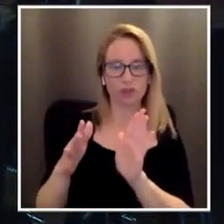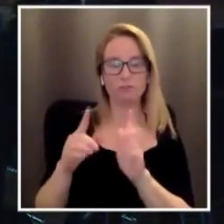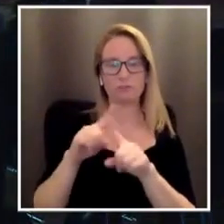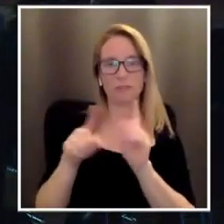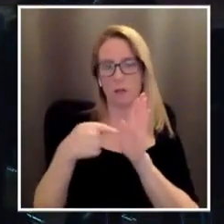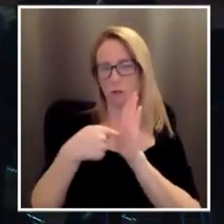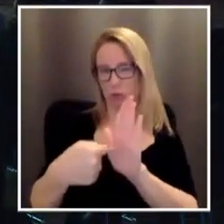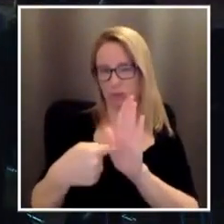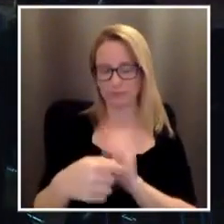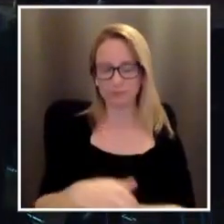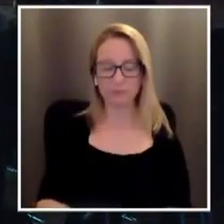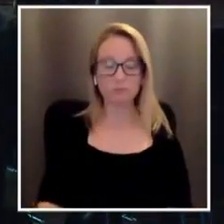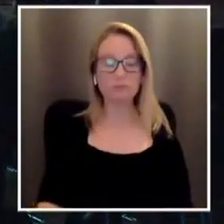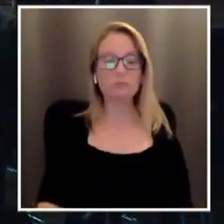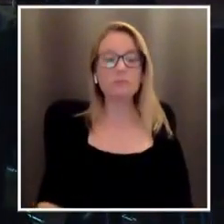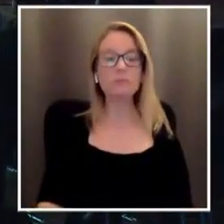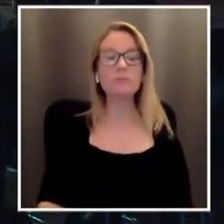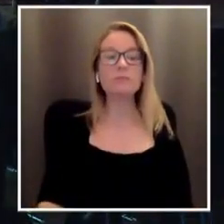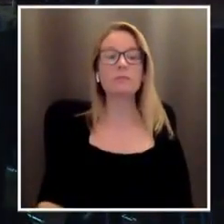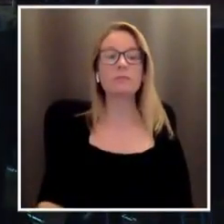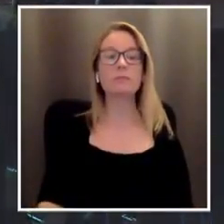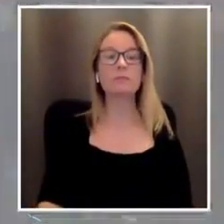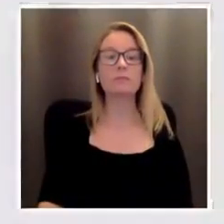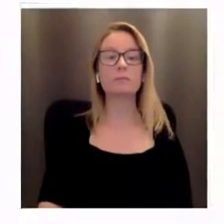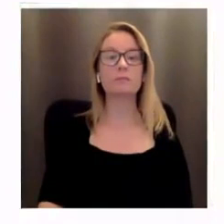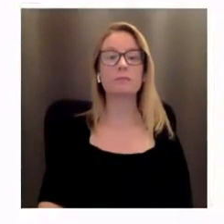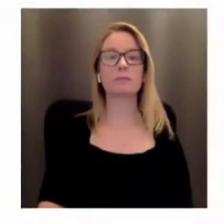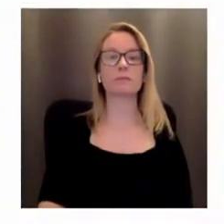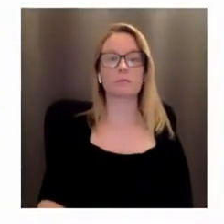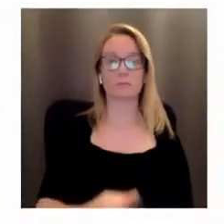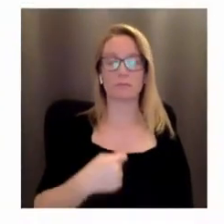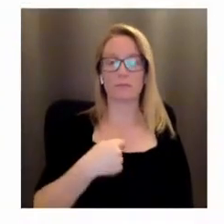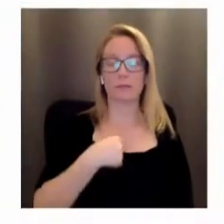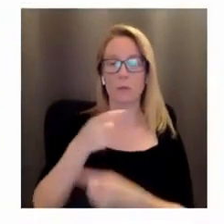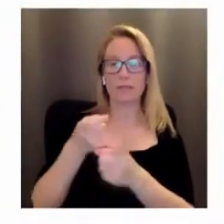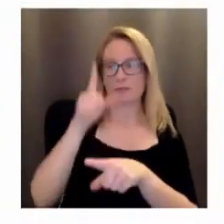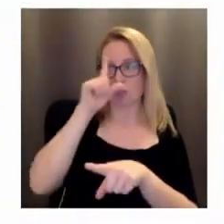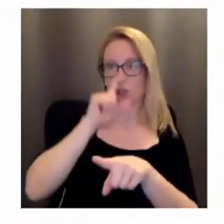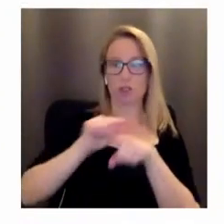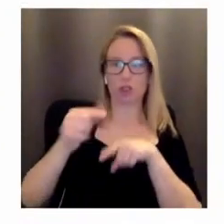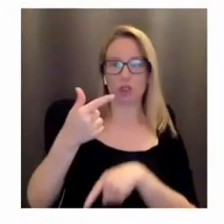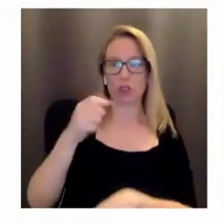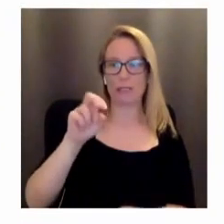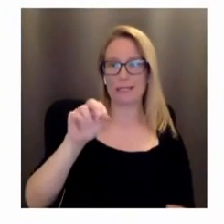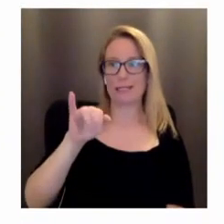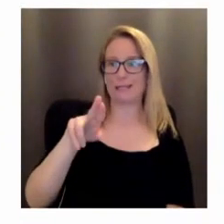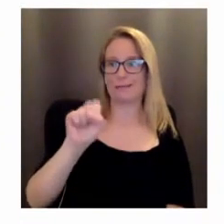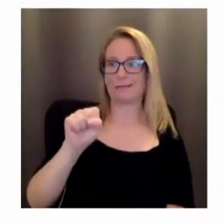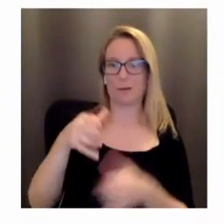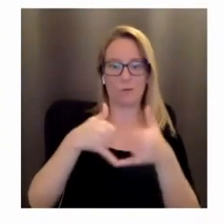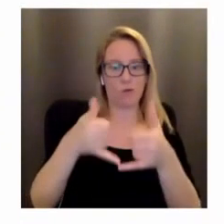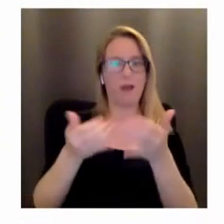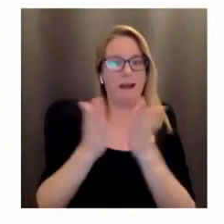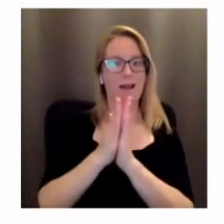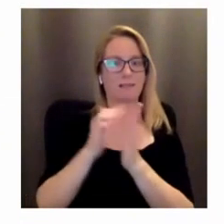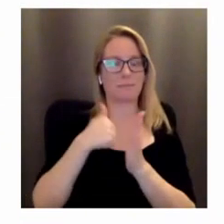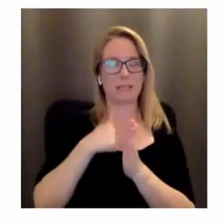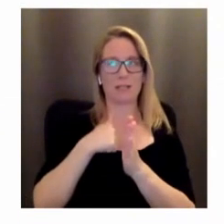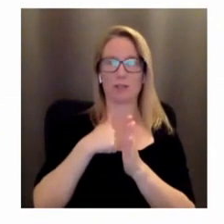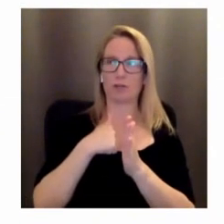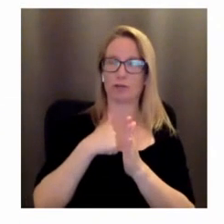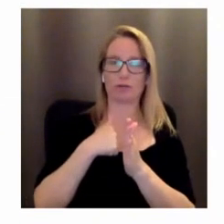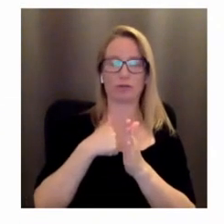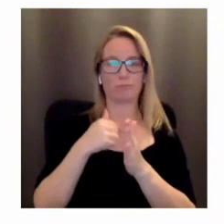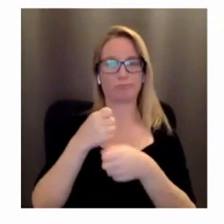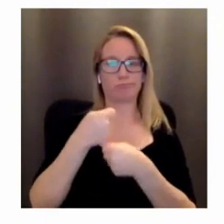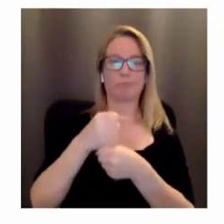I was asked, when I was granted the Genius Award, I was asked to create a piece of art that would go into